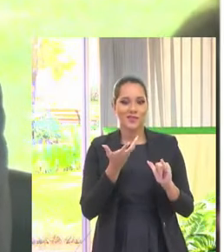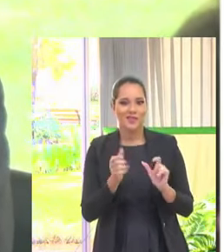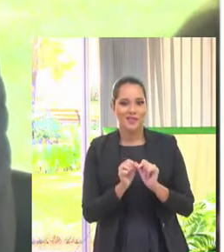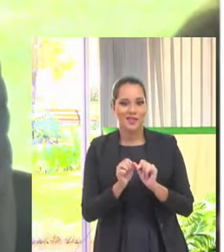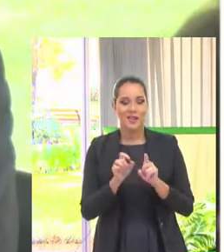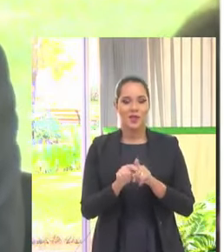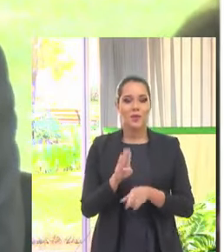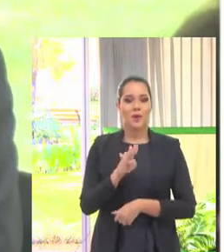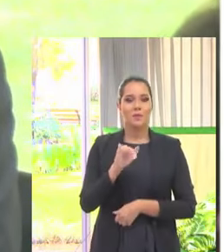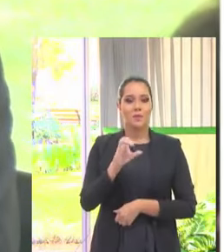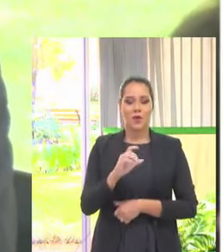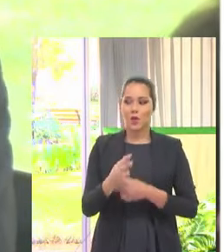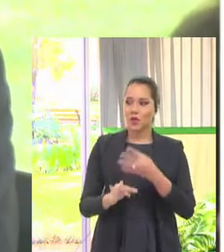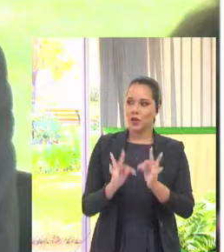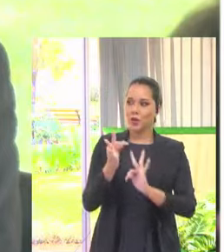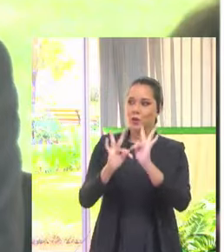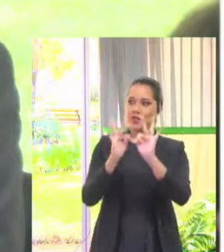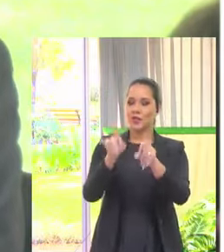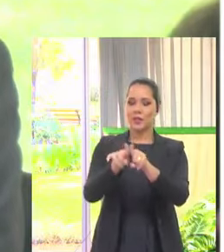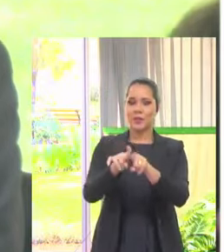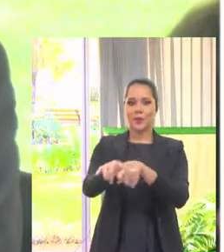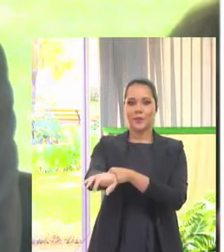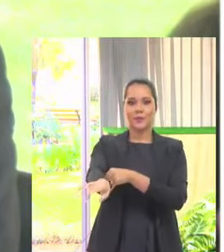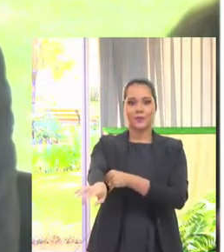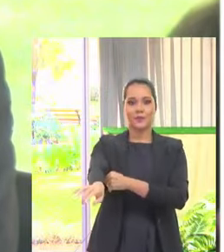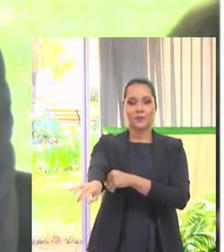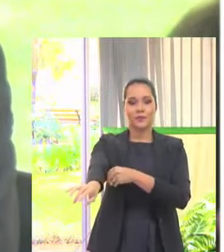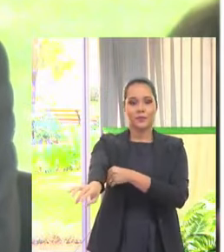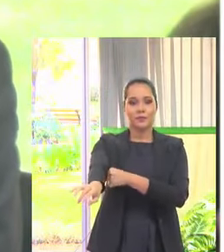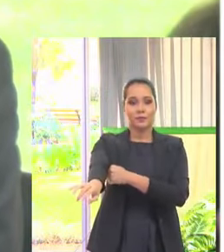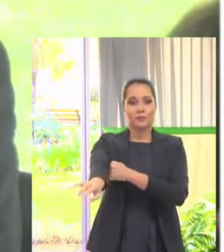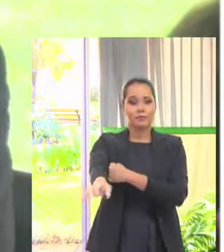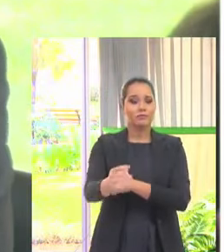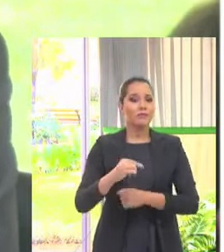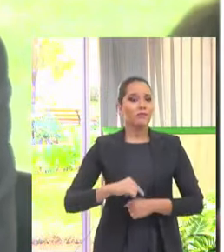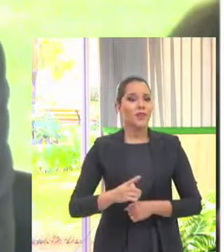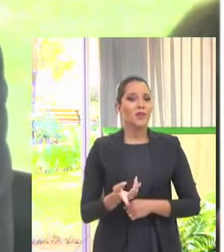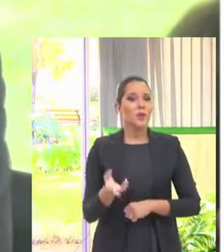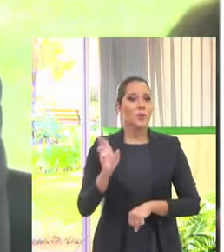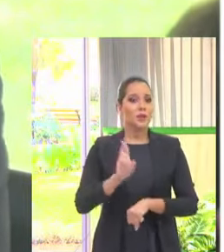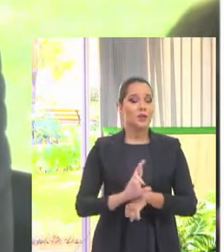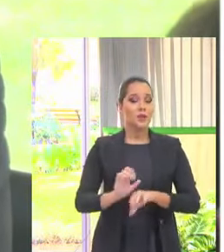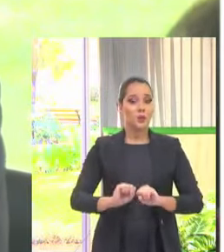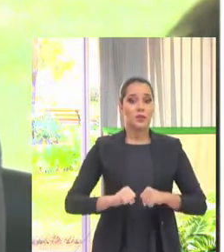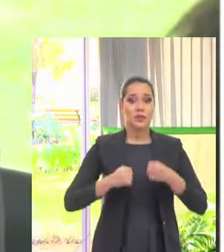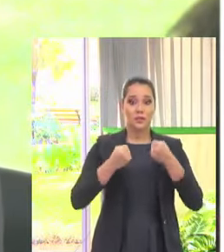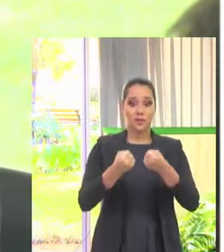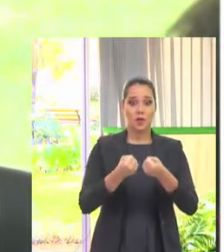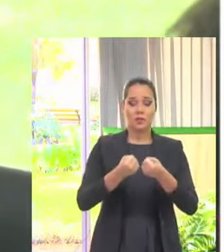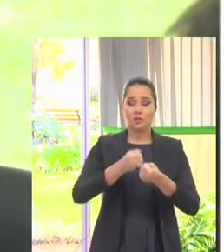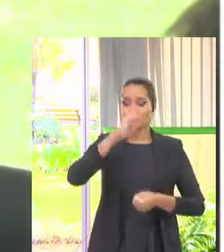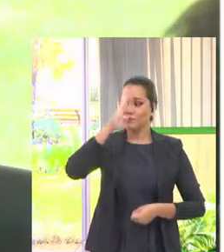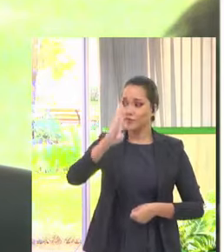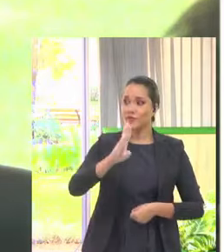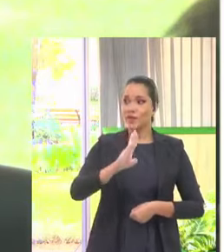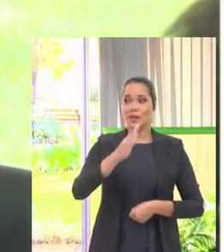biotechnologies that are emerging. And so these represent in some ways the key efforts that India has focused on